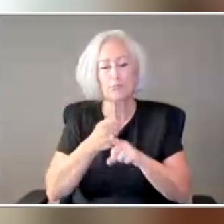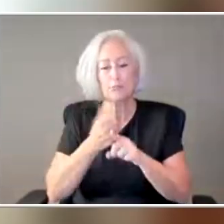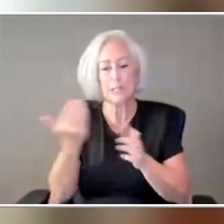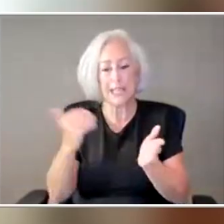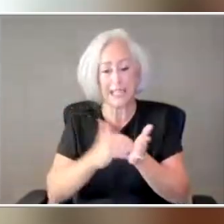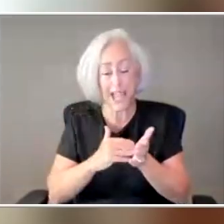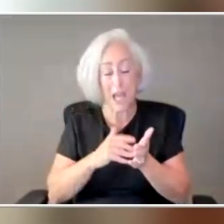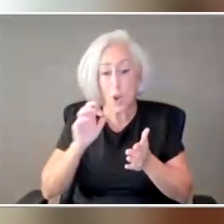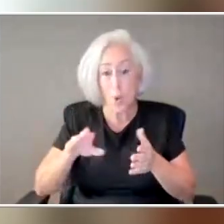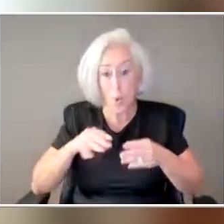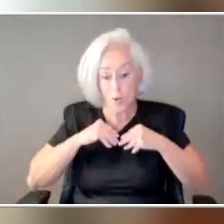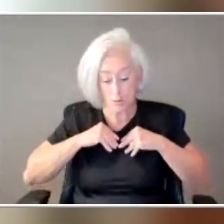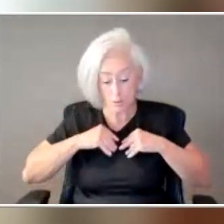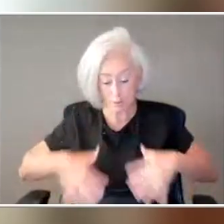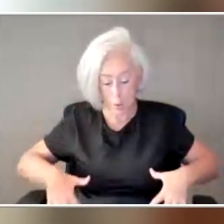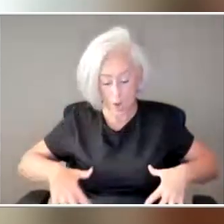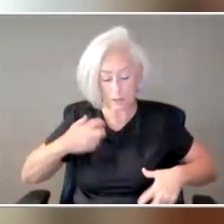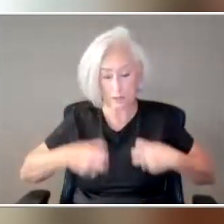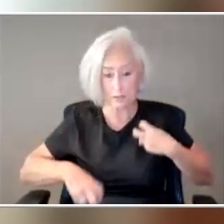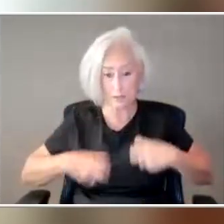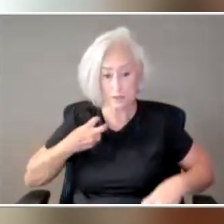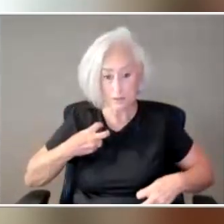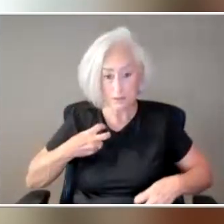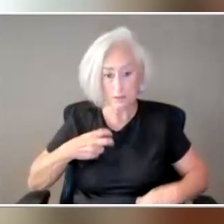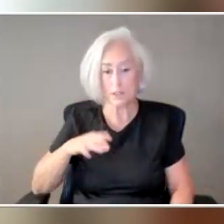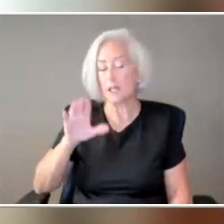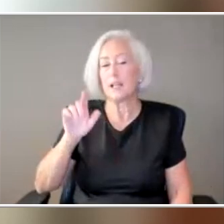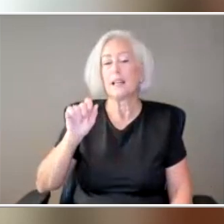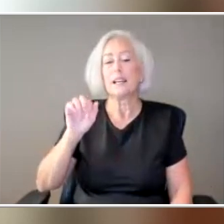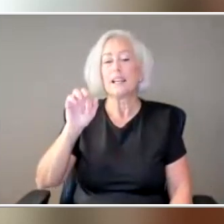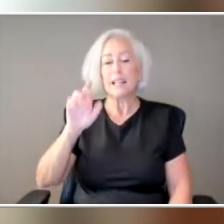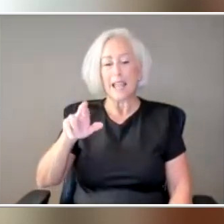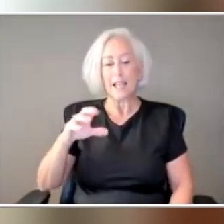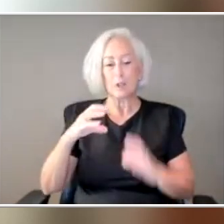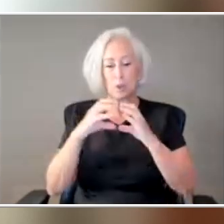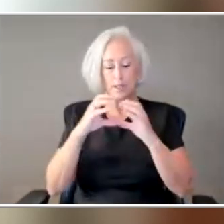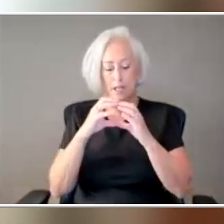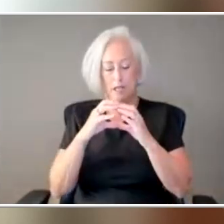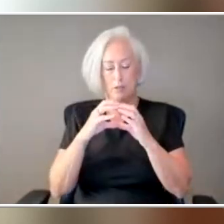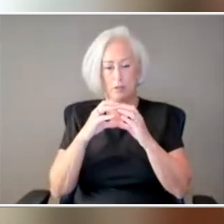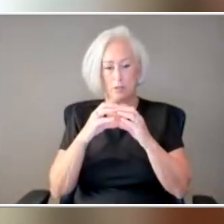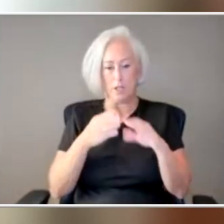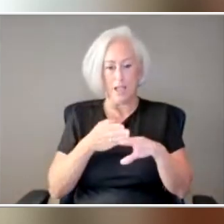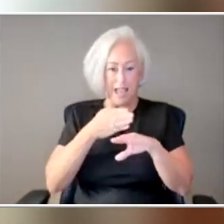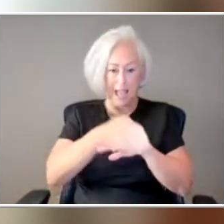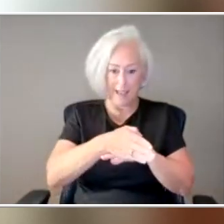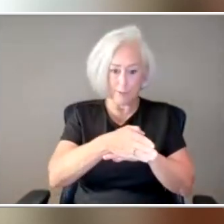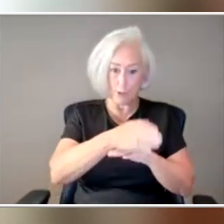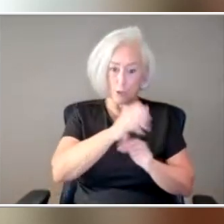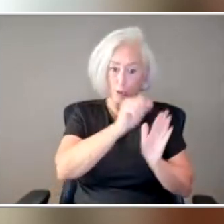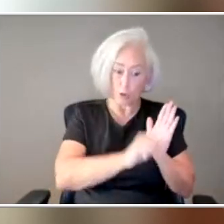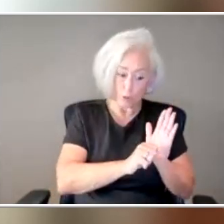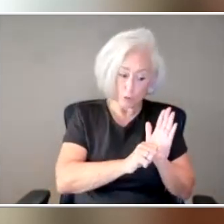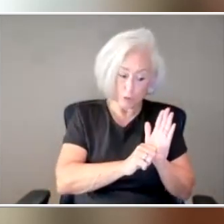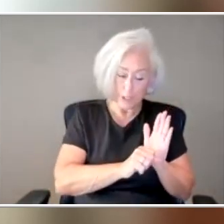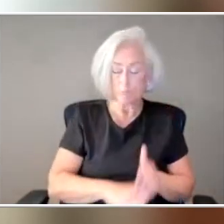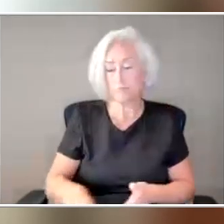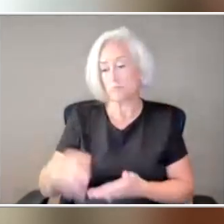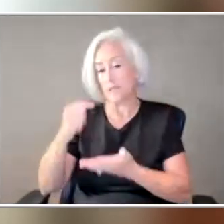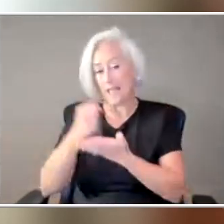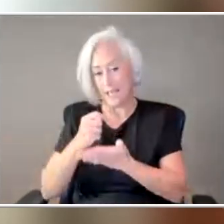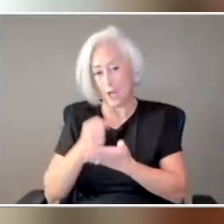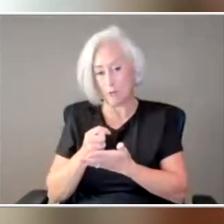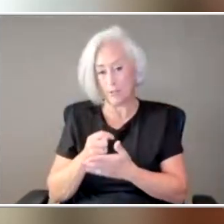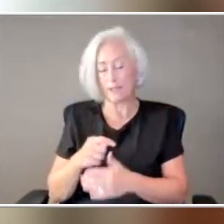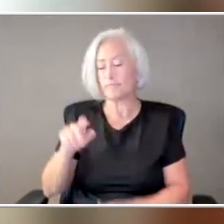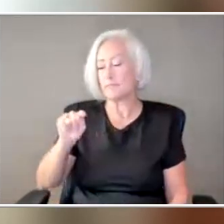So, cancer cells, even after surgery and initial therapy, which Terry had chemo